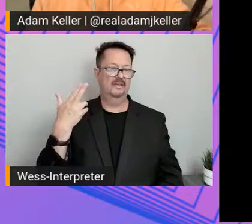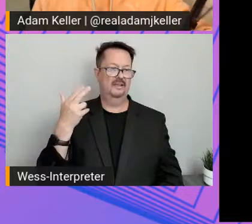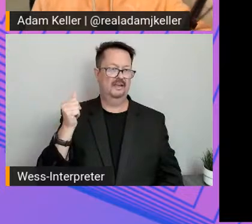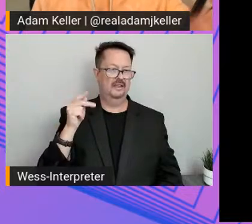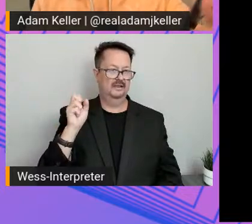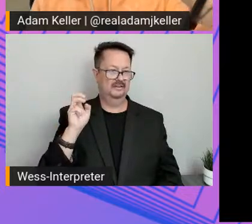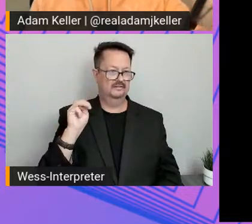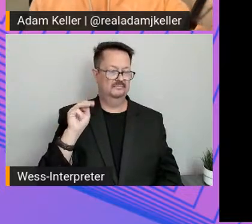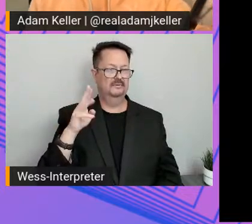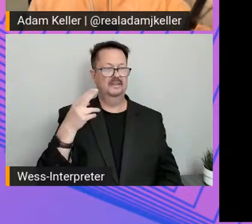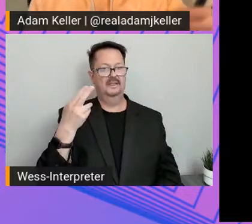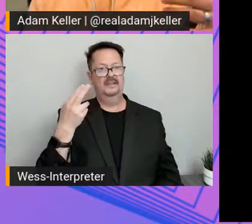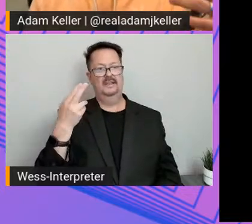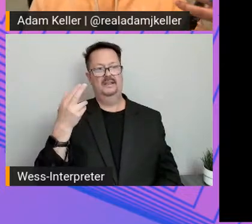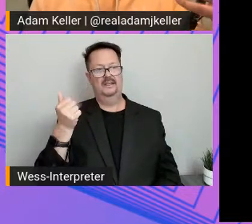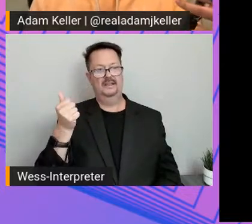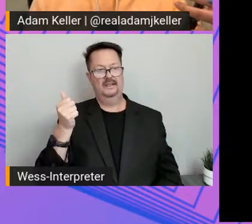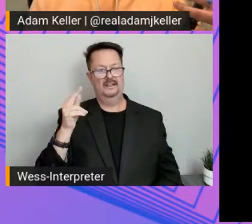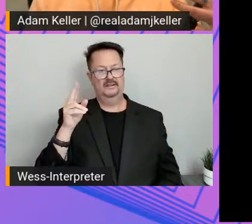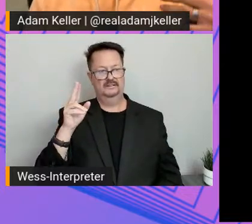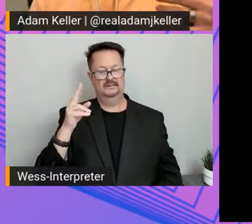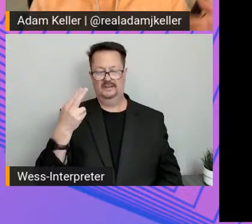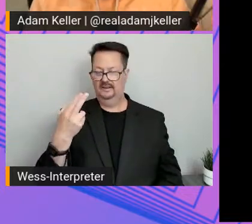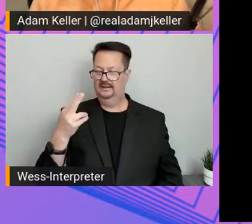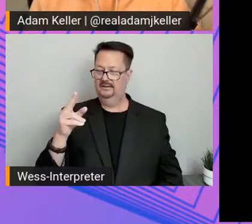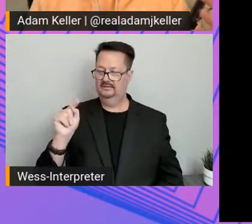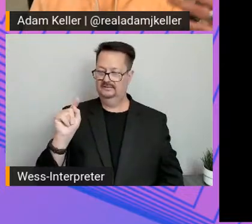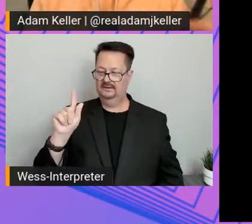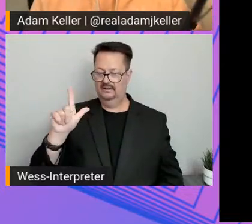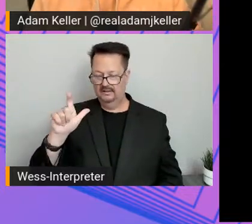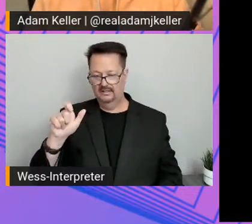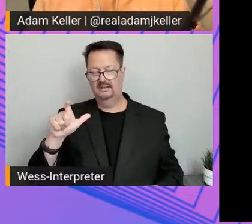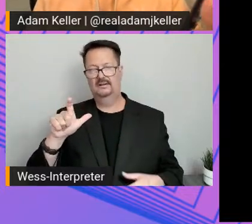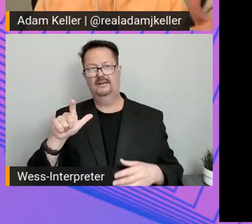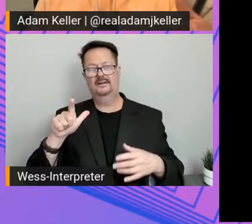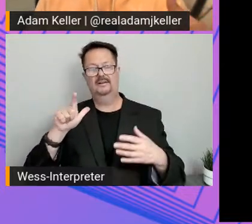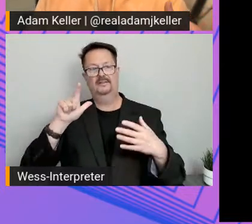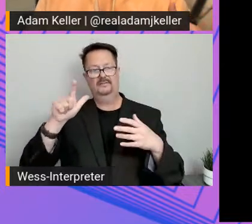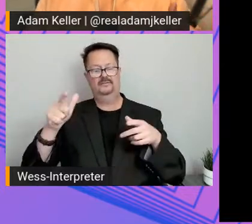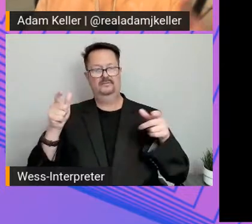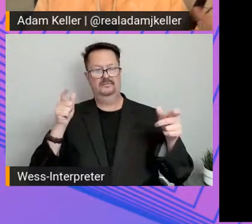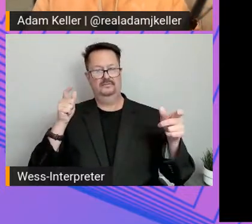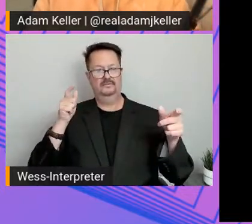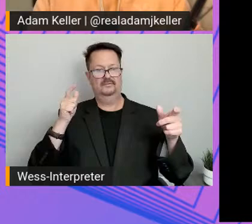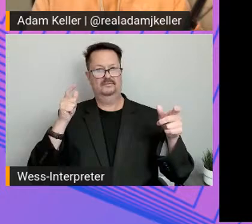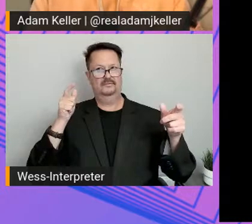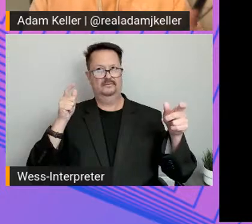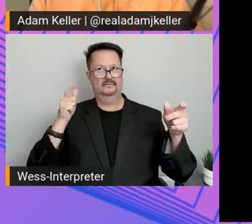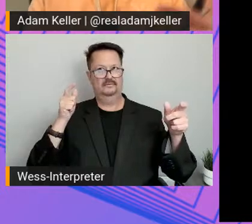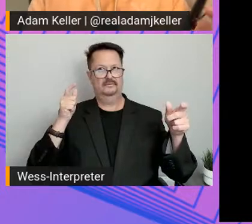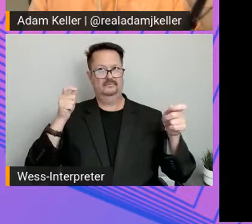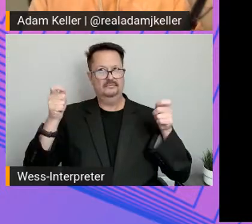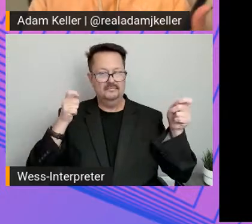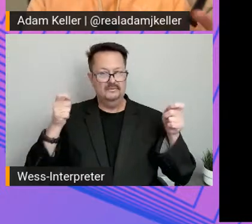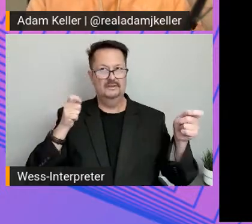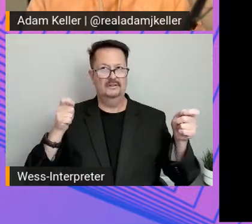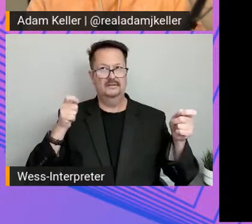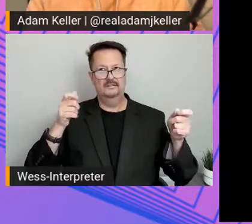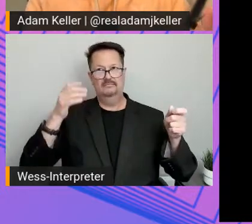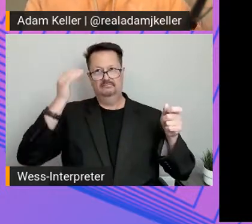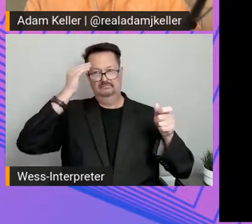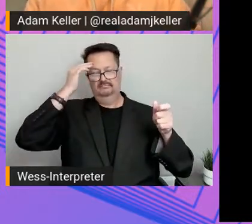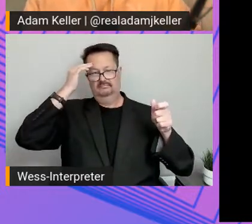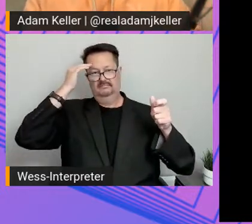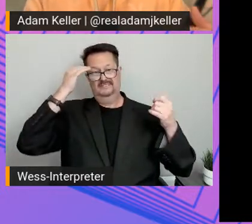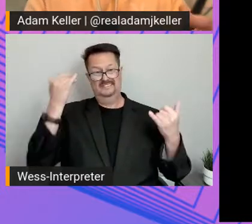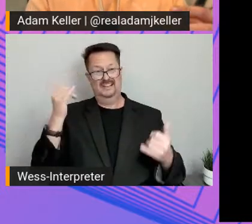you're defining all these resources and managing that and maintaining that. But it's grown. Now, infrastructure as code has